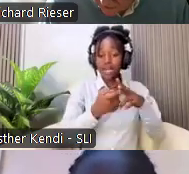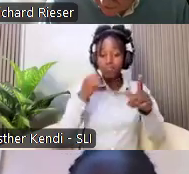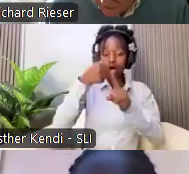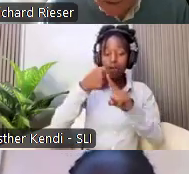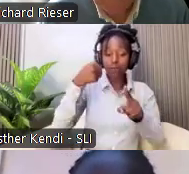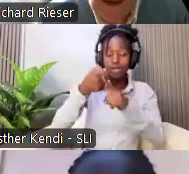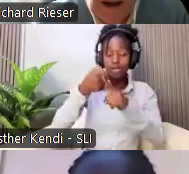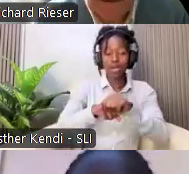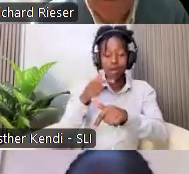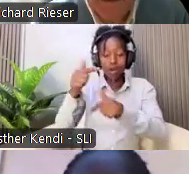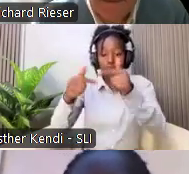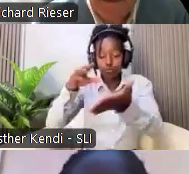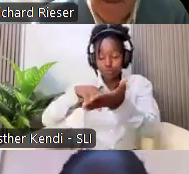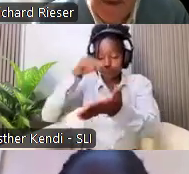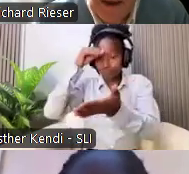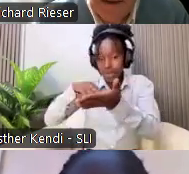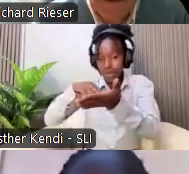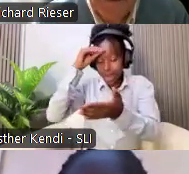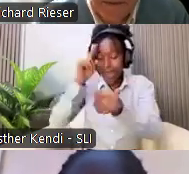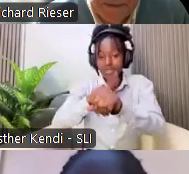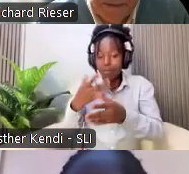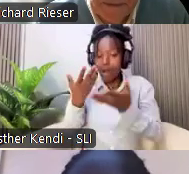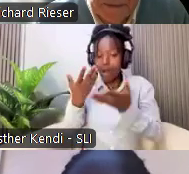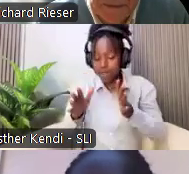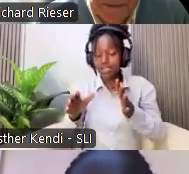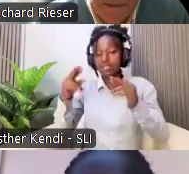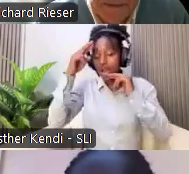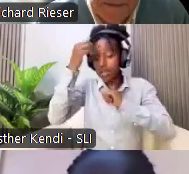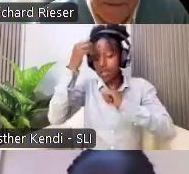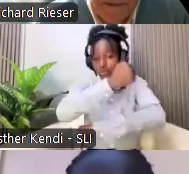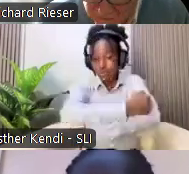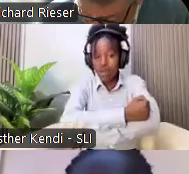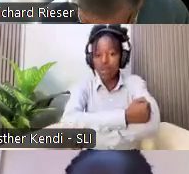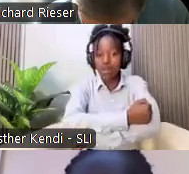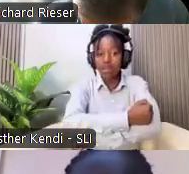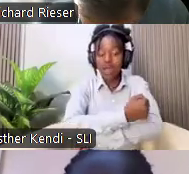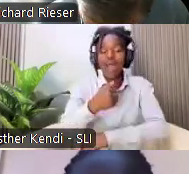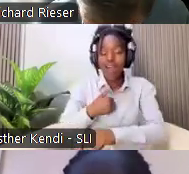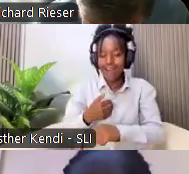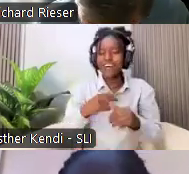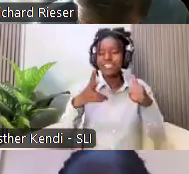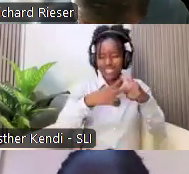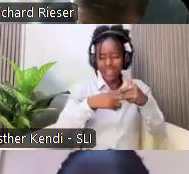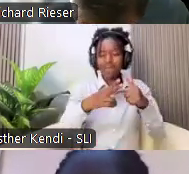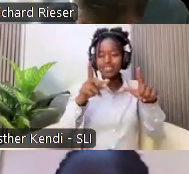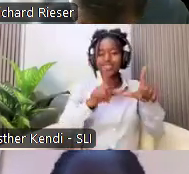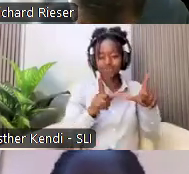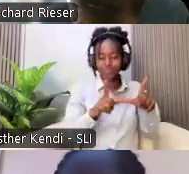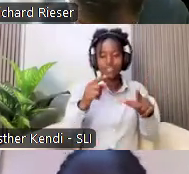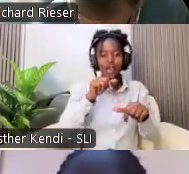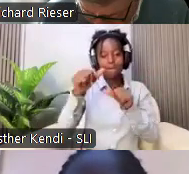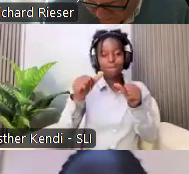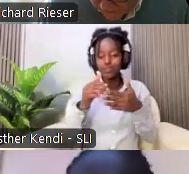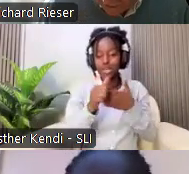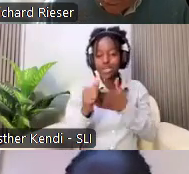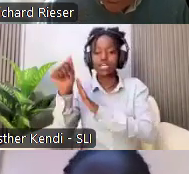studies. I completed my secondary with 7 certificates for leadership. I'm a youth who likes leadership. Though